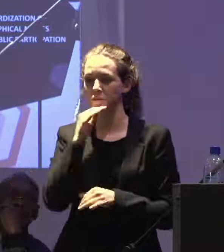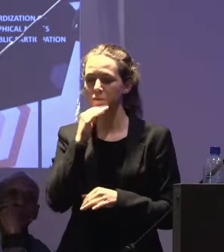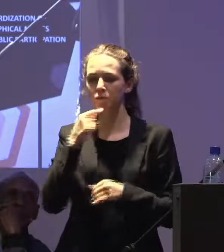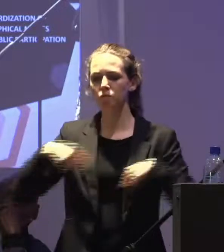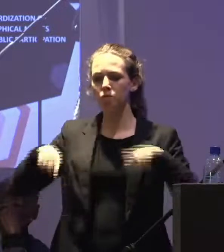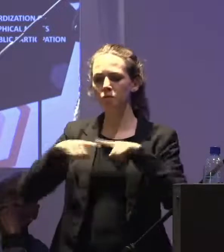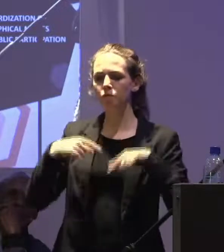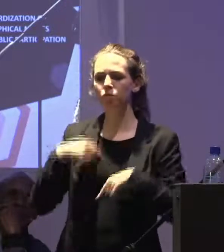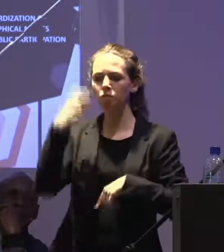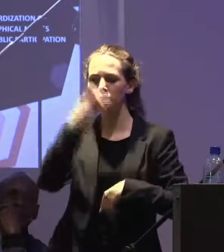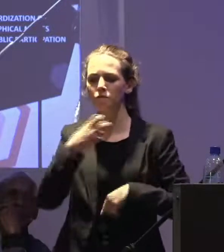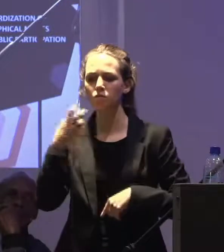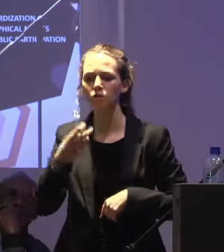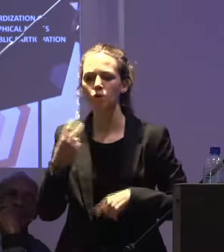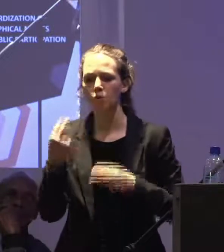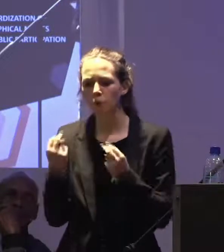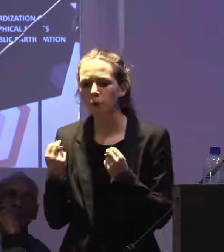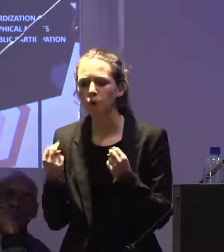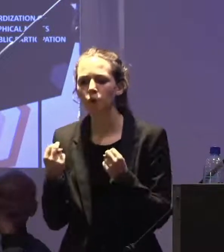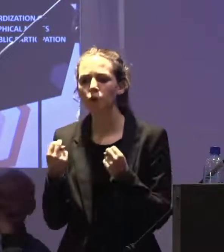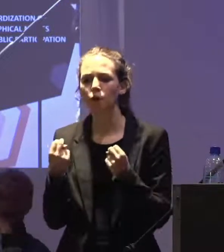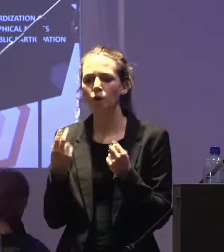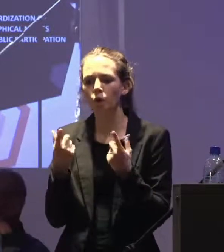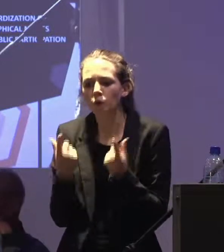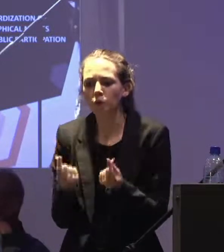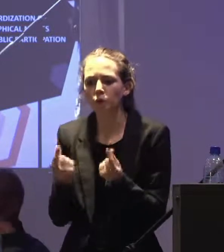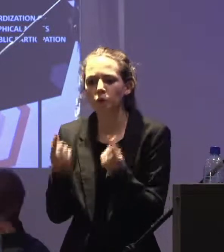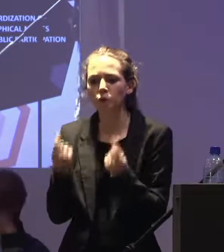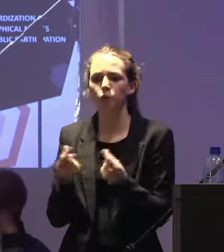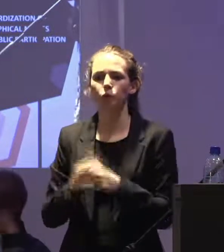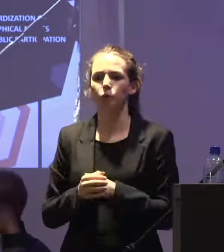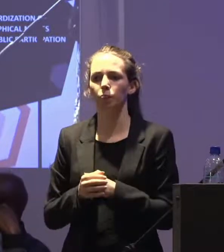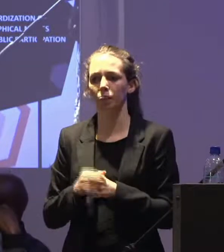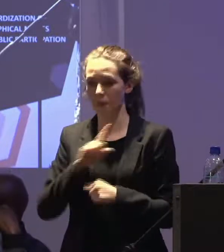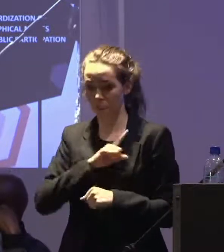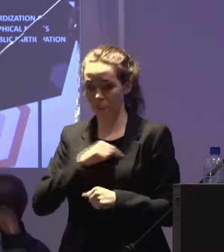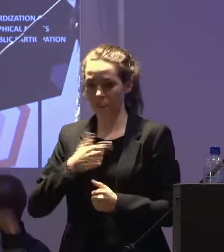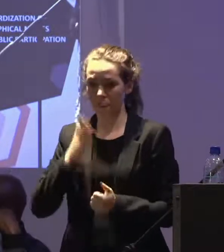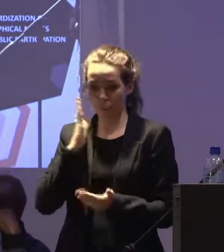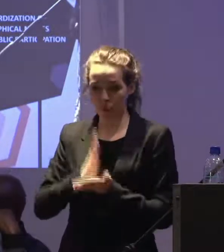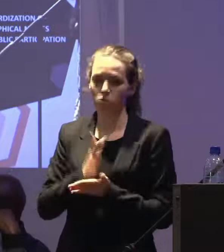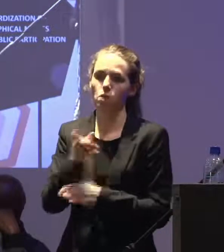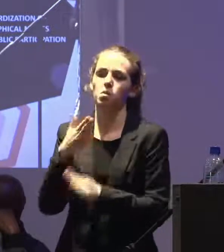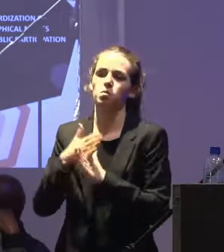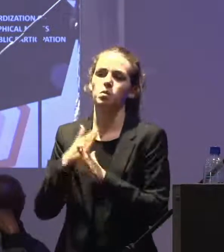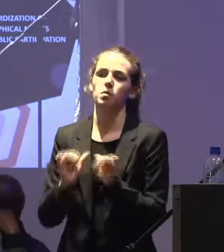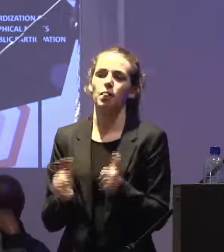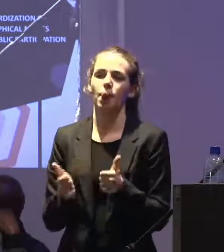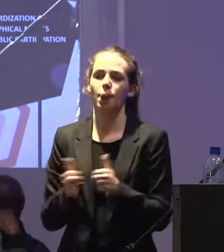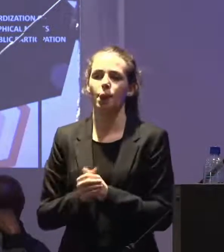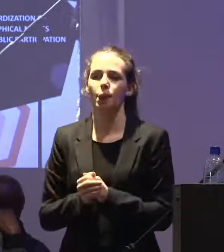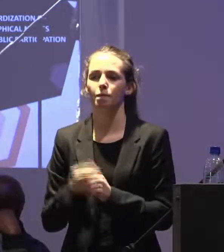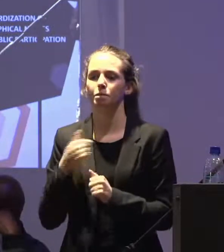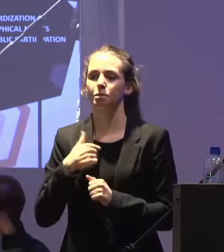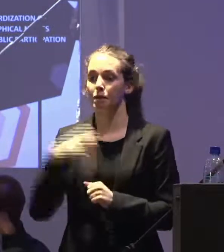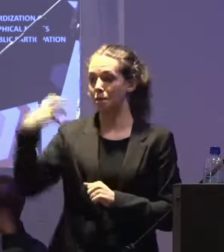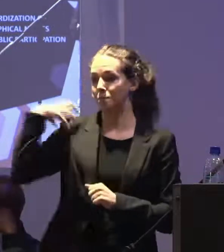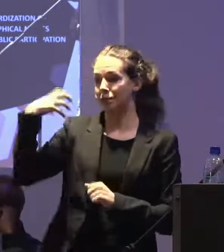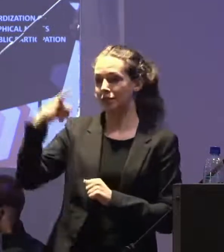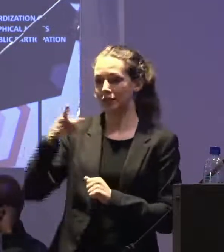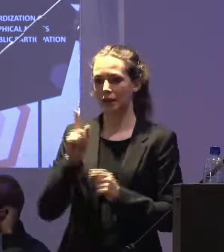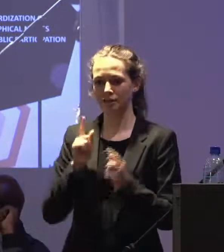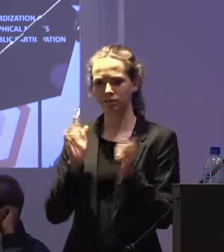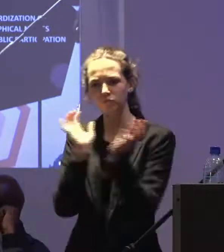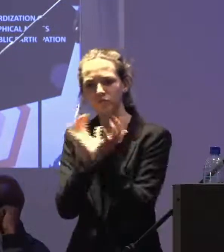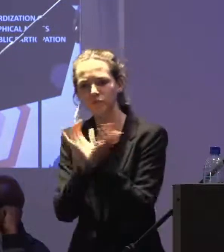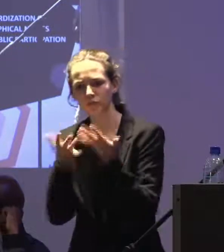ways of making sure that this works. When I had a meeting with Minister, I said to him,